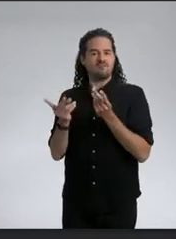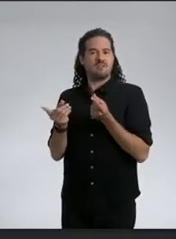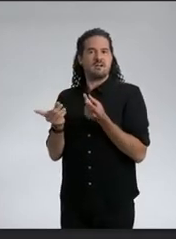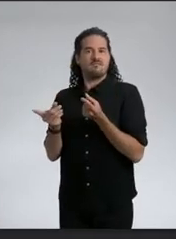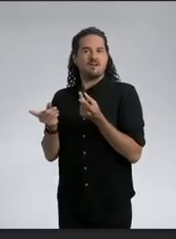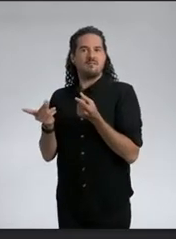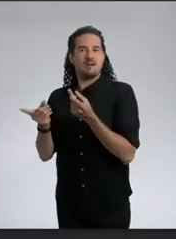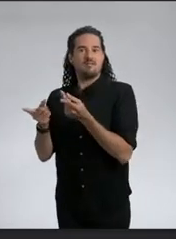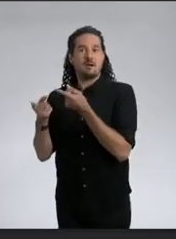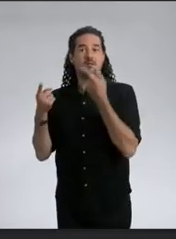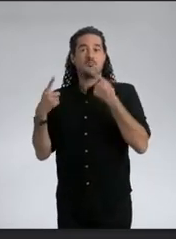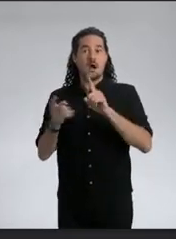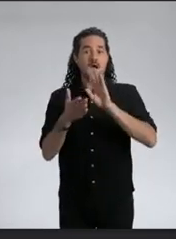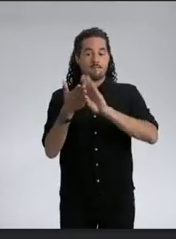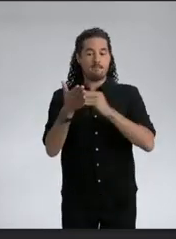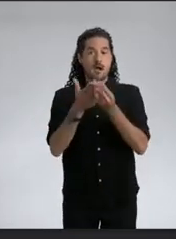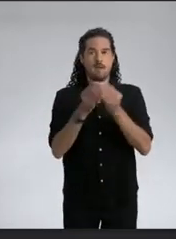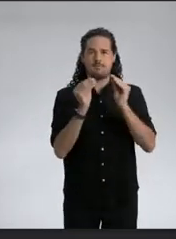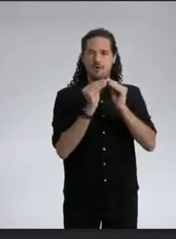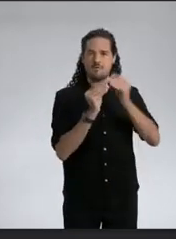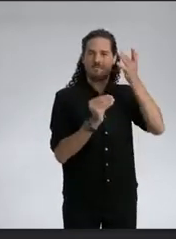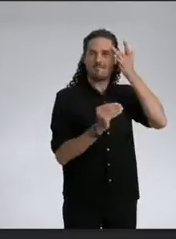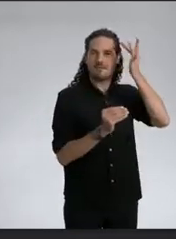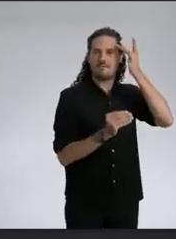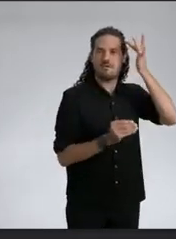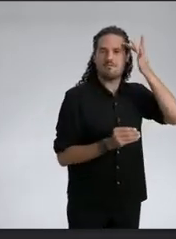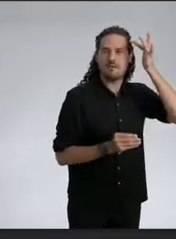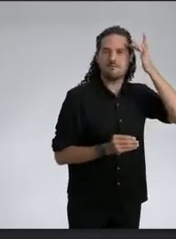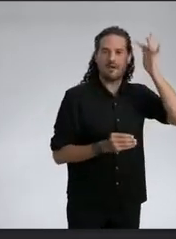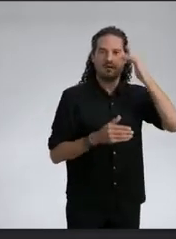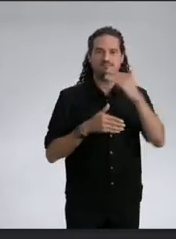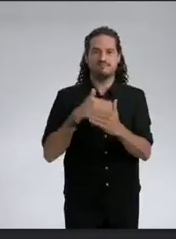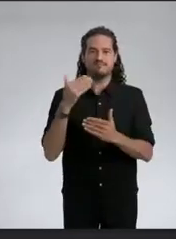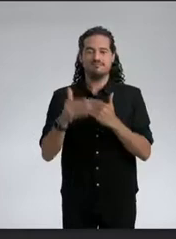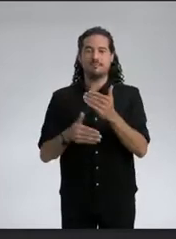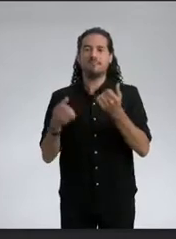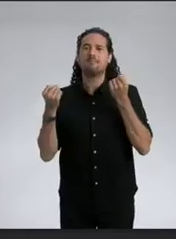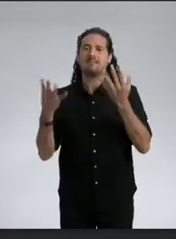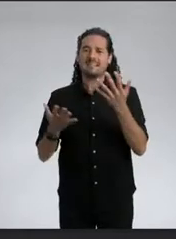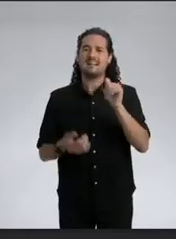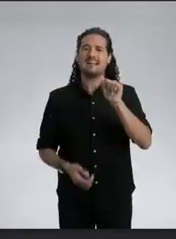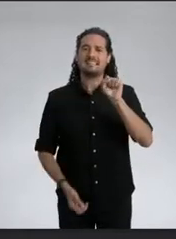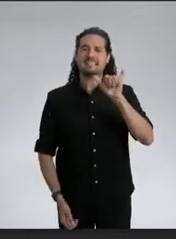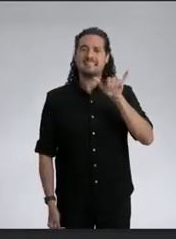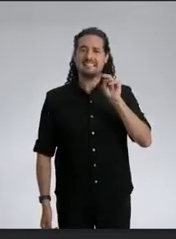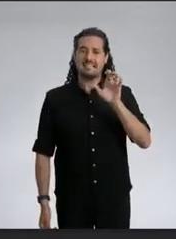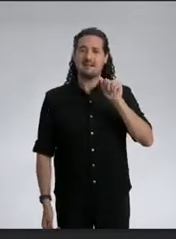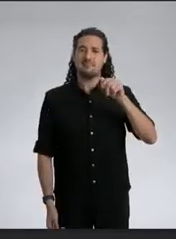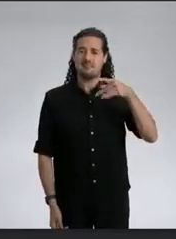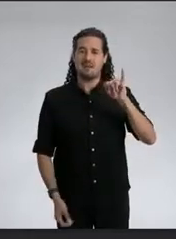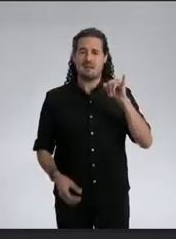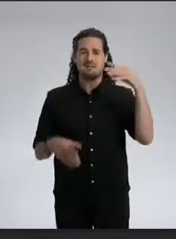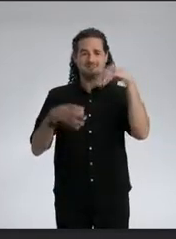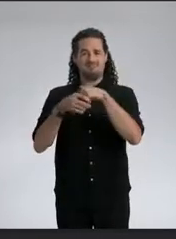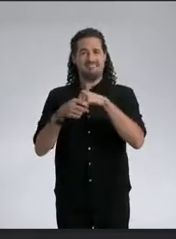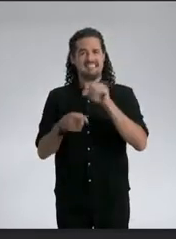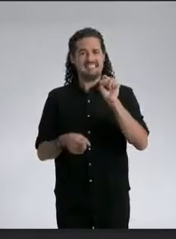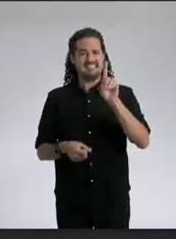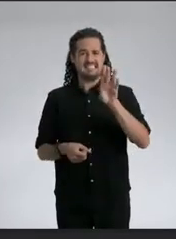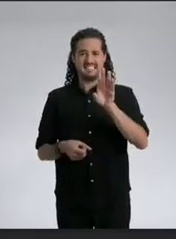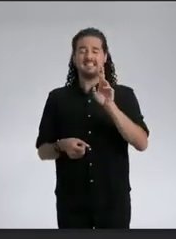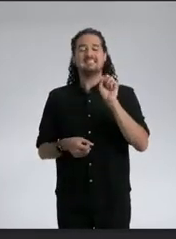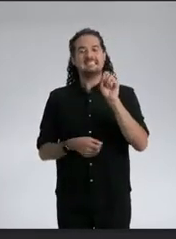ahead. There are tons of asynchronous APIs in the SDK that you already use in your apps.